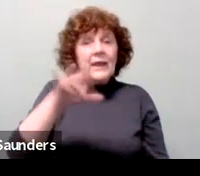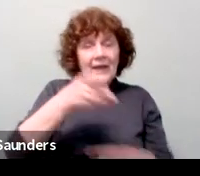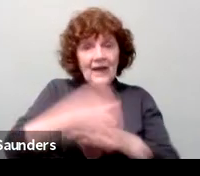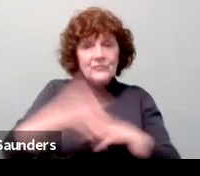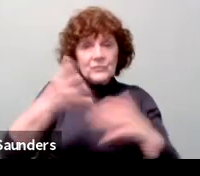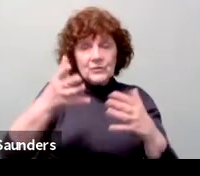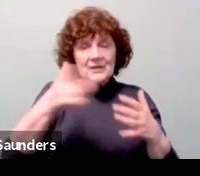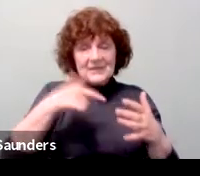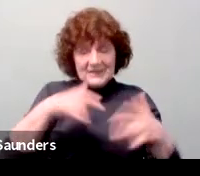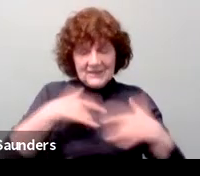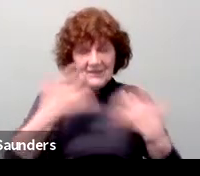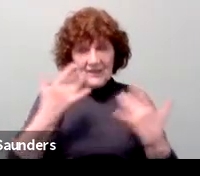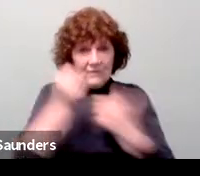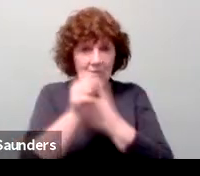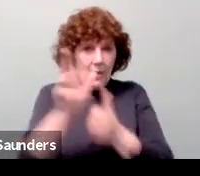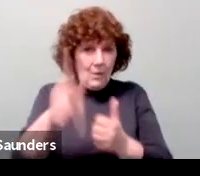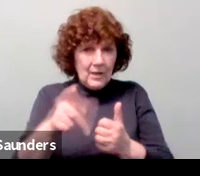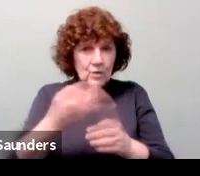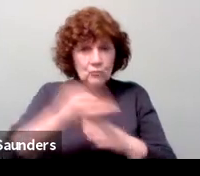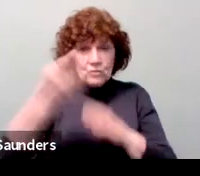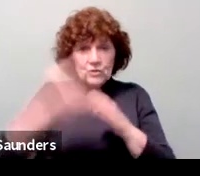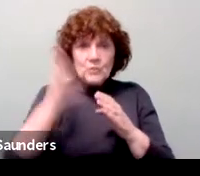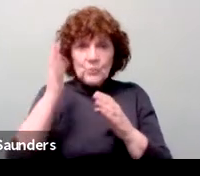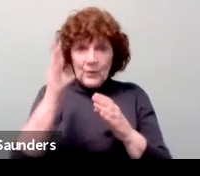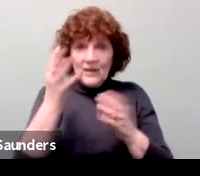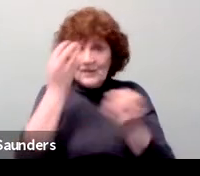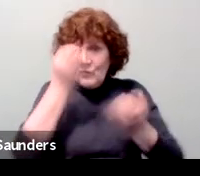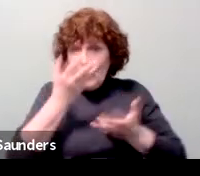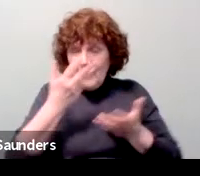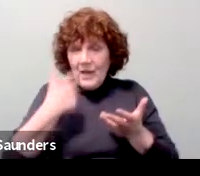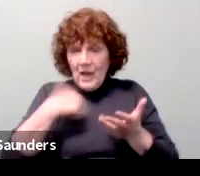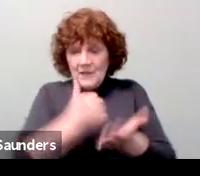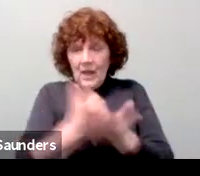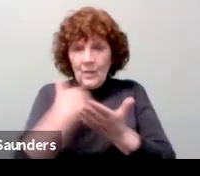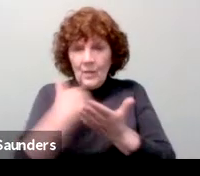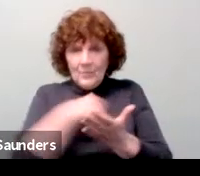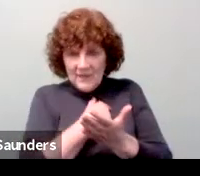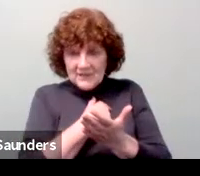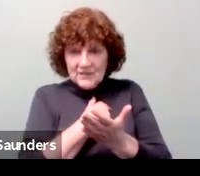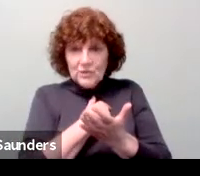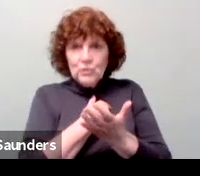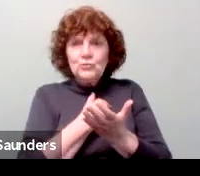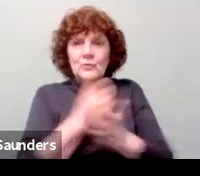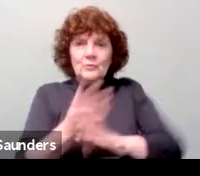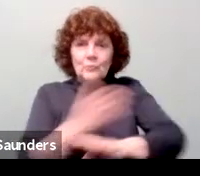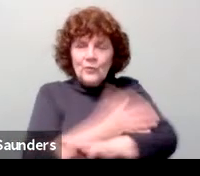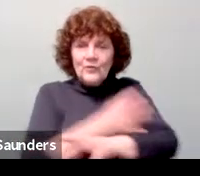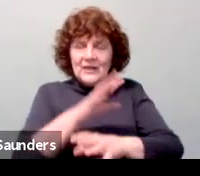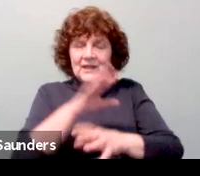follow-up. The results will be informative in shaping the future of inclusion in our community moving